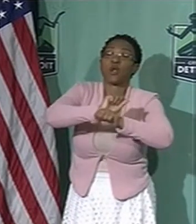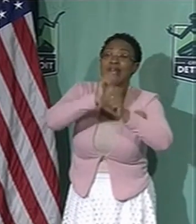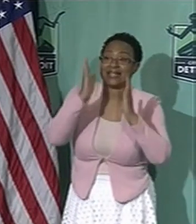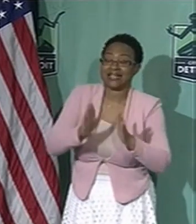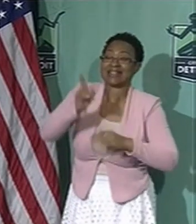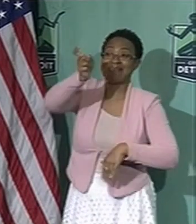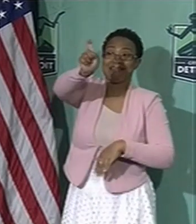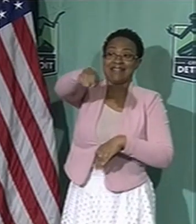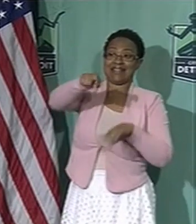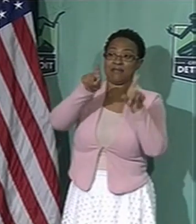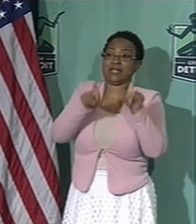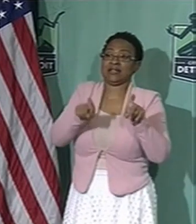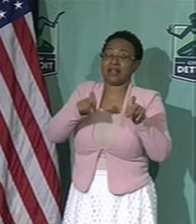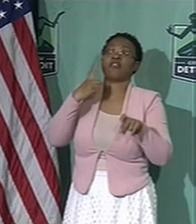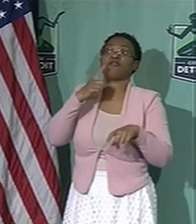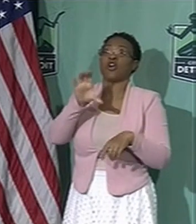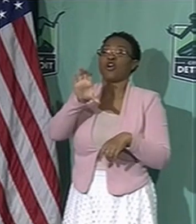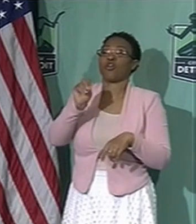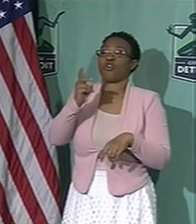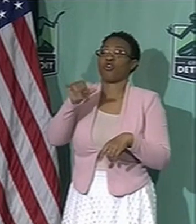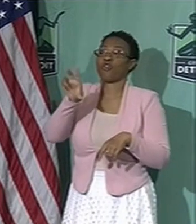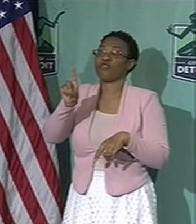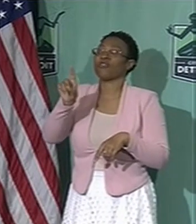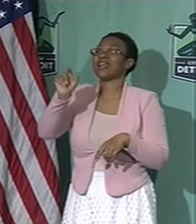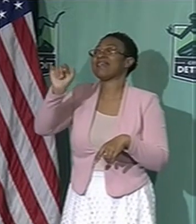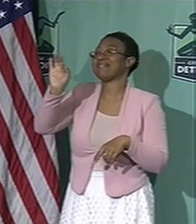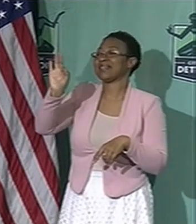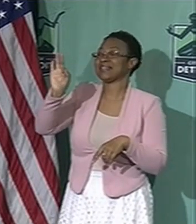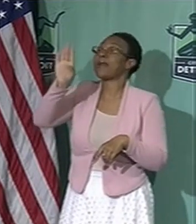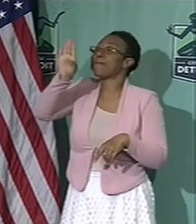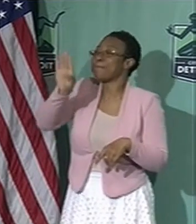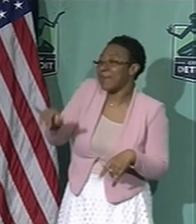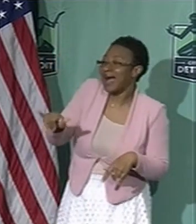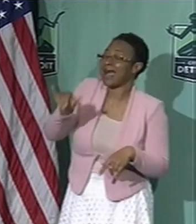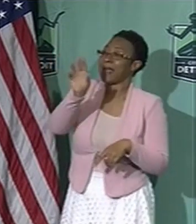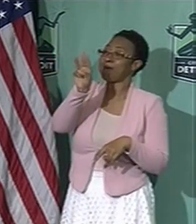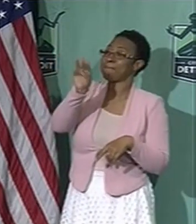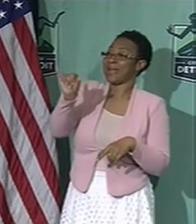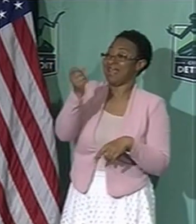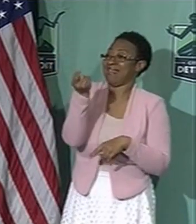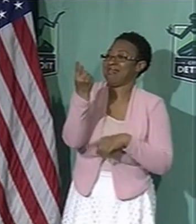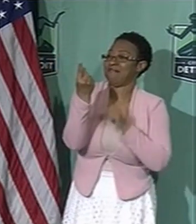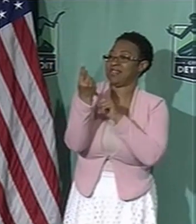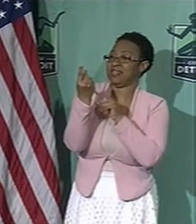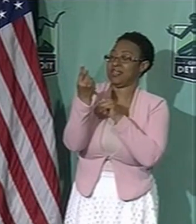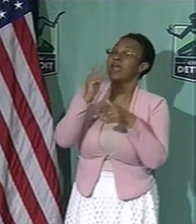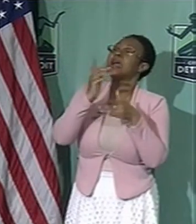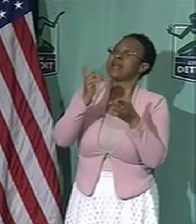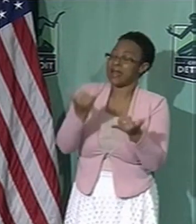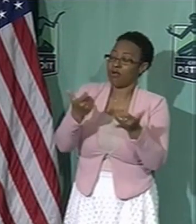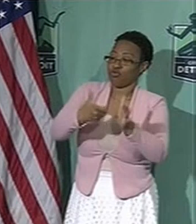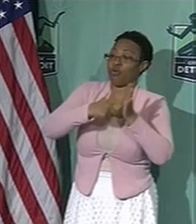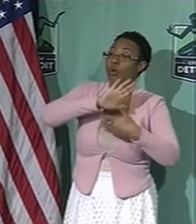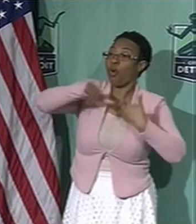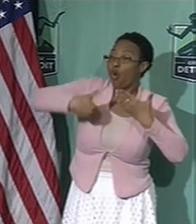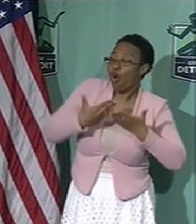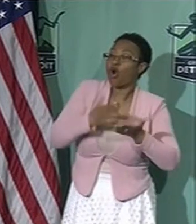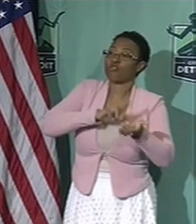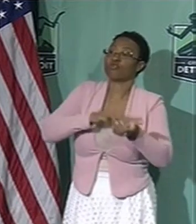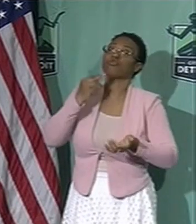be tested for COVID-19 by May the 11th. So again, we're now requiring all nursing home employees to be